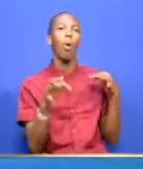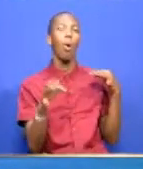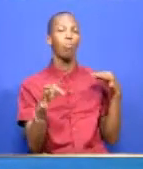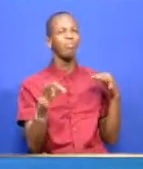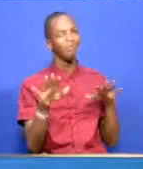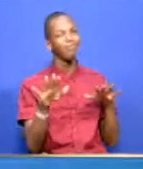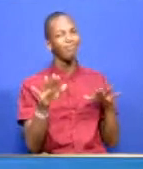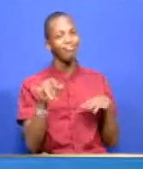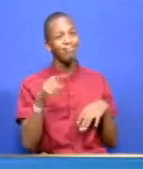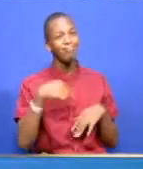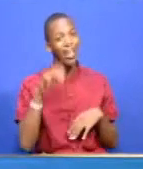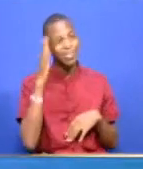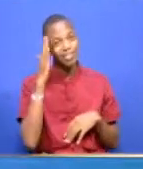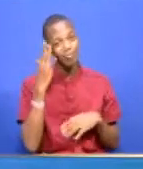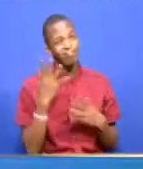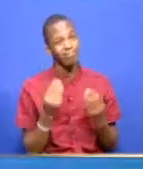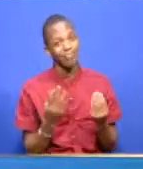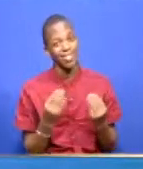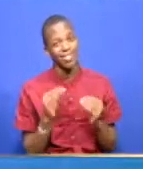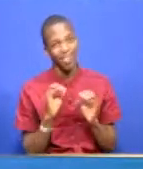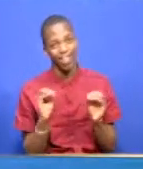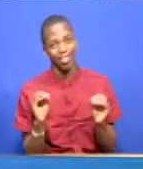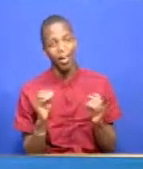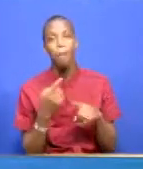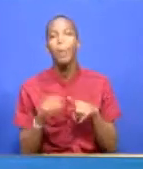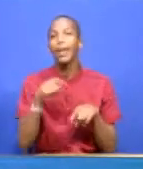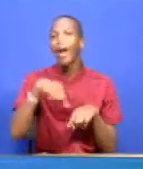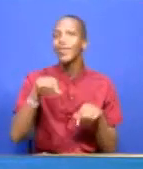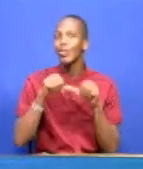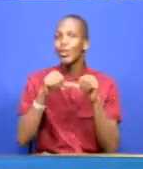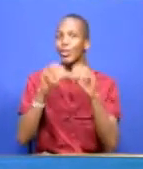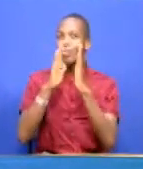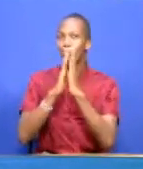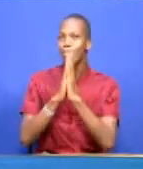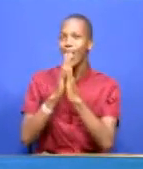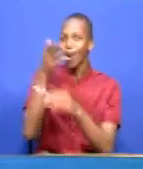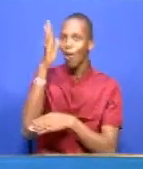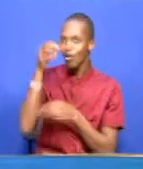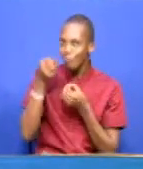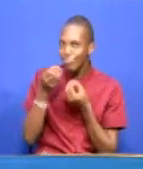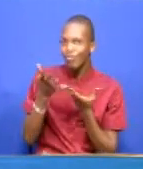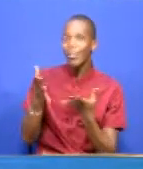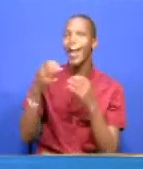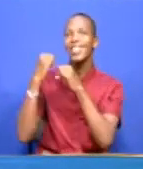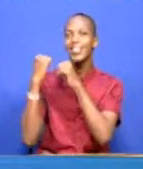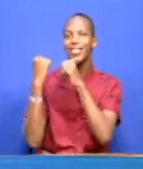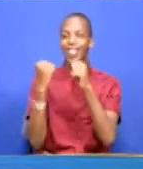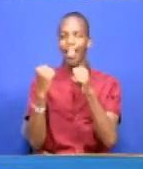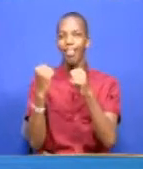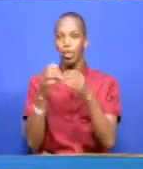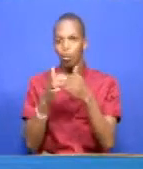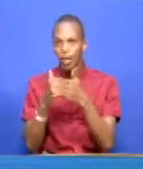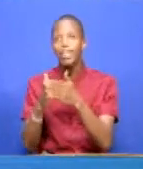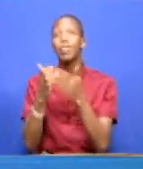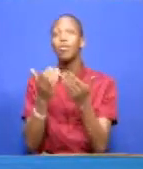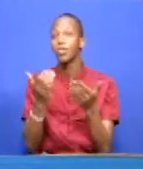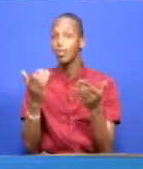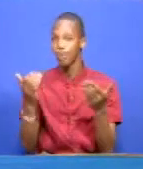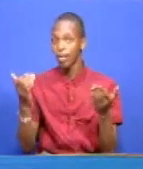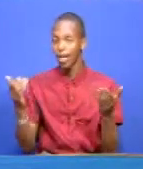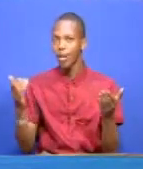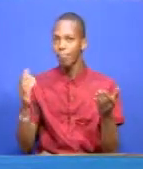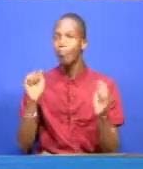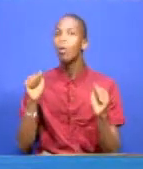not easy, but we pray that God gives you strength to guide and mold the children into